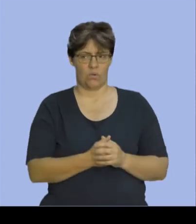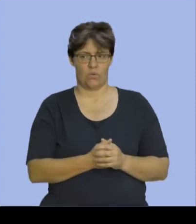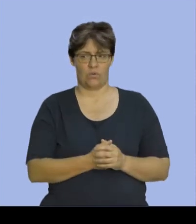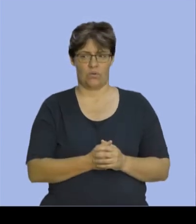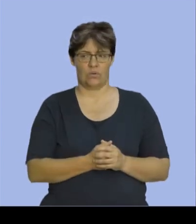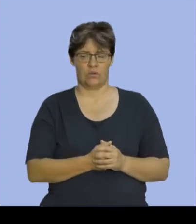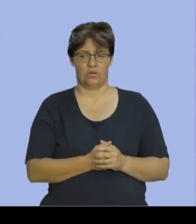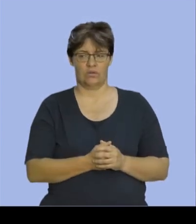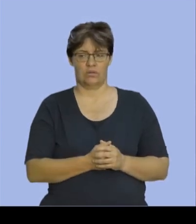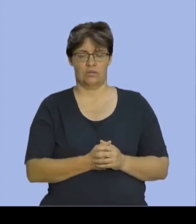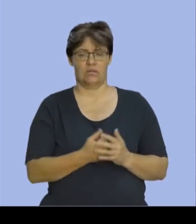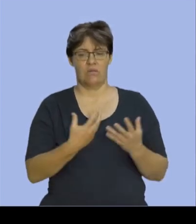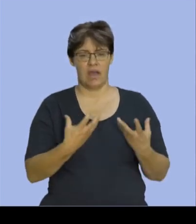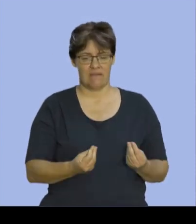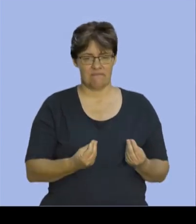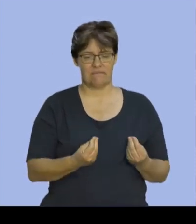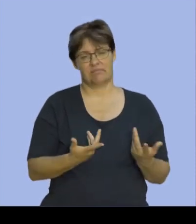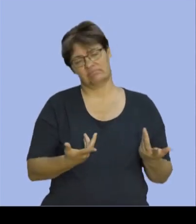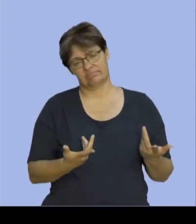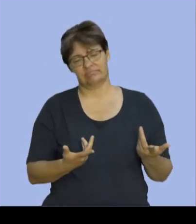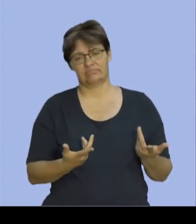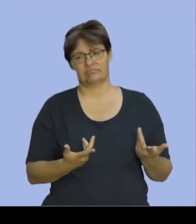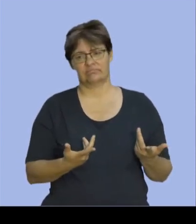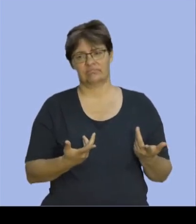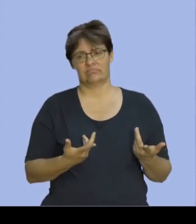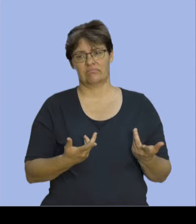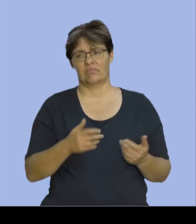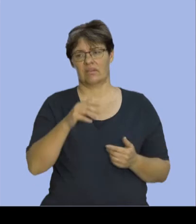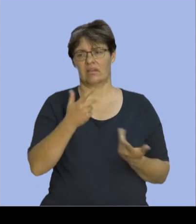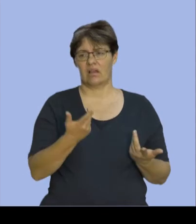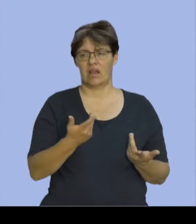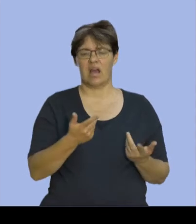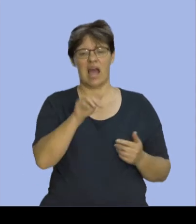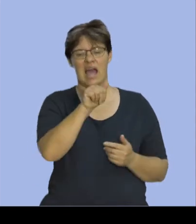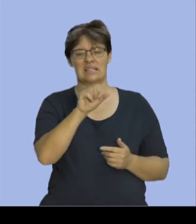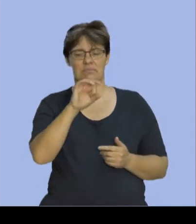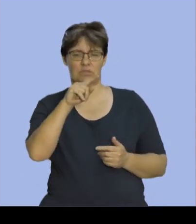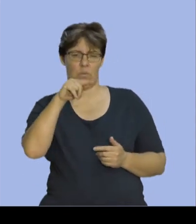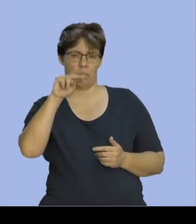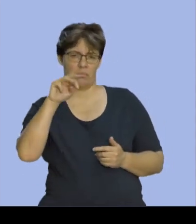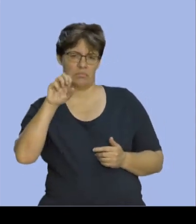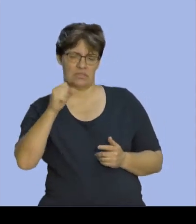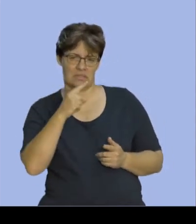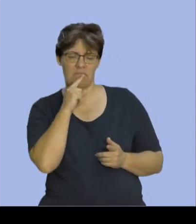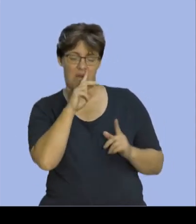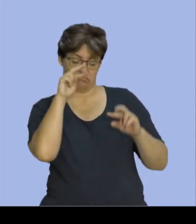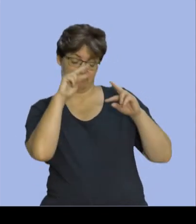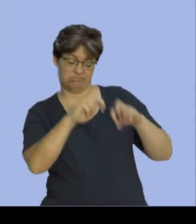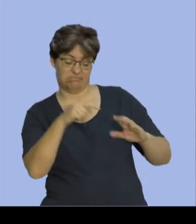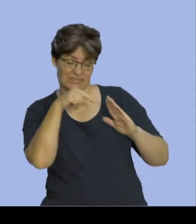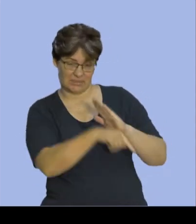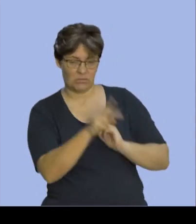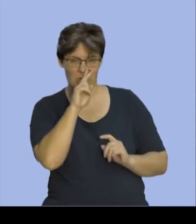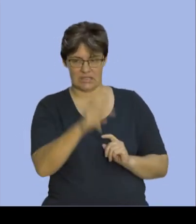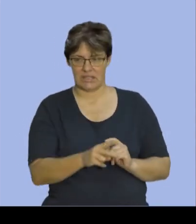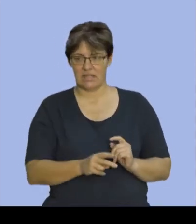as arcs, right, where we have things that we call asymptotes, but we're going to look at that in great